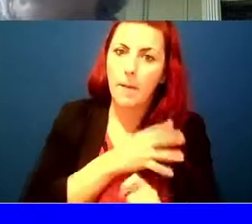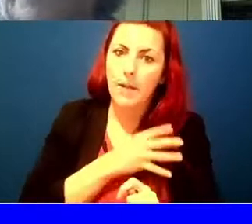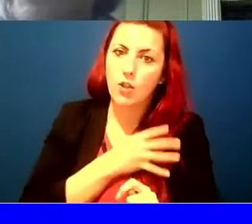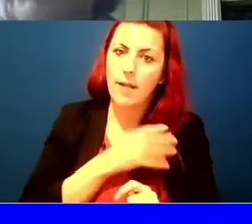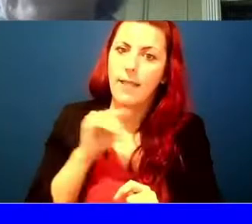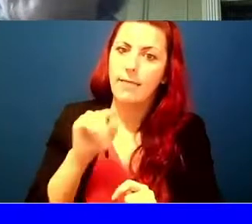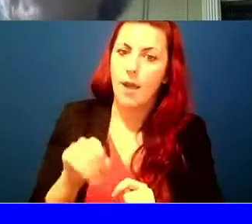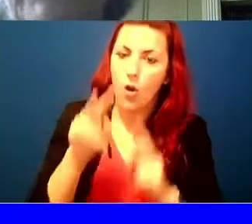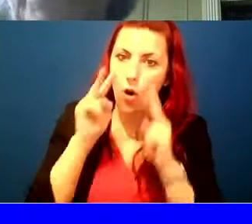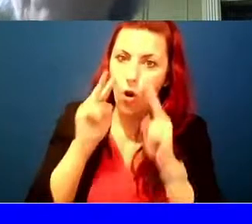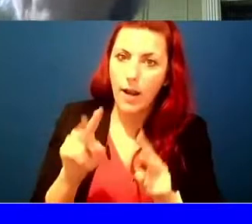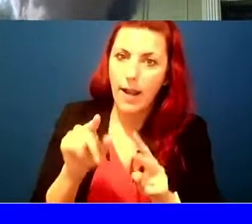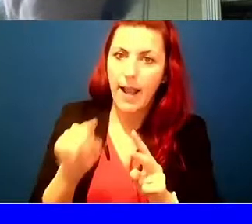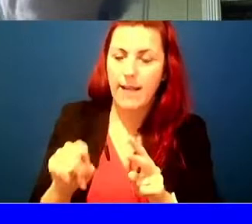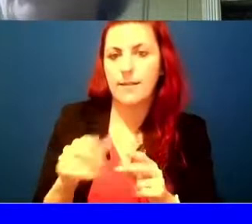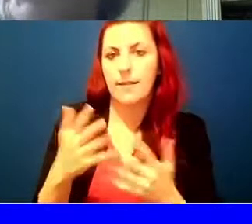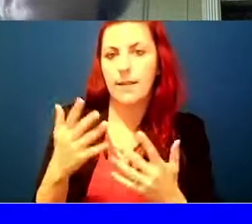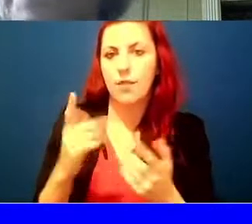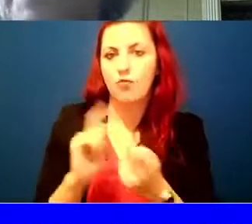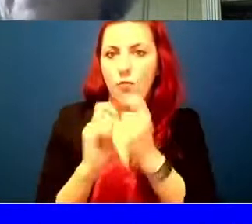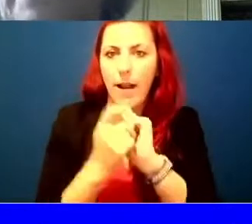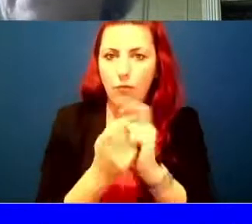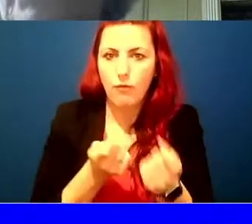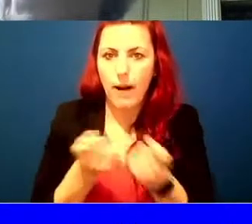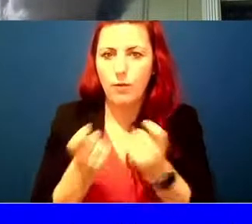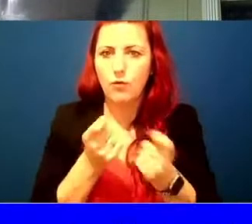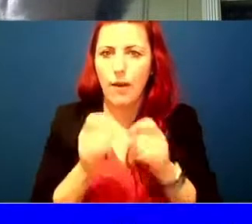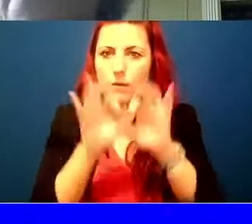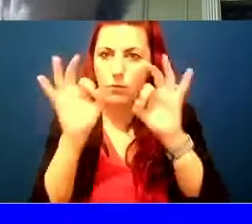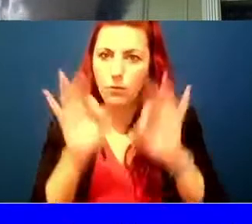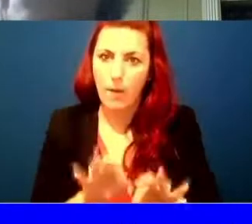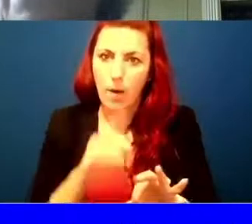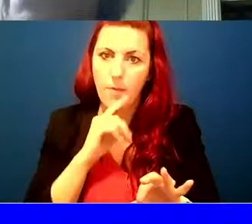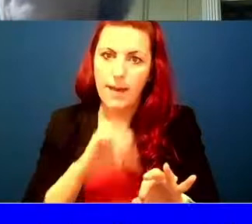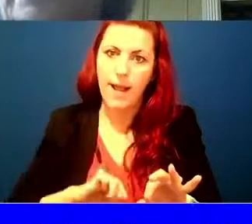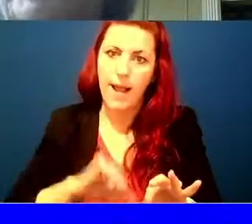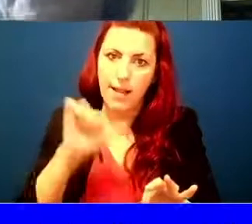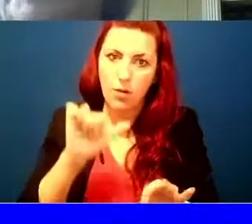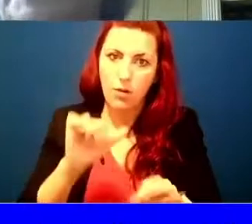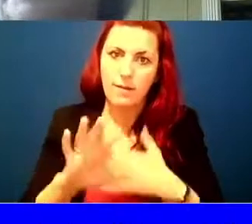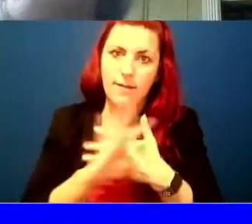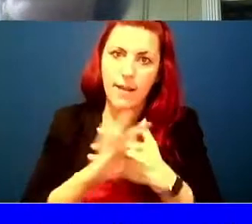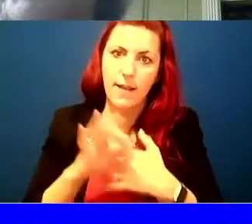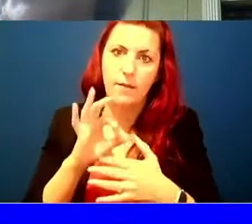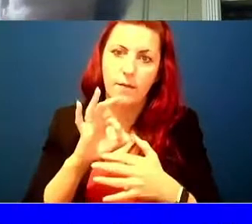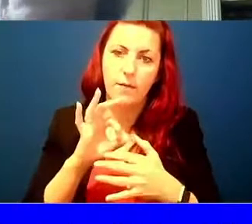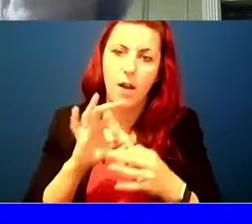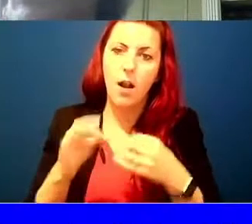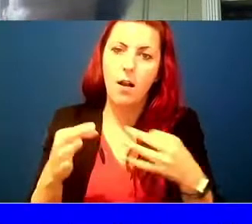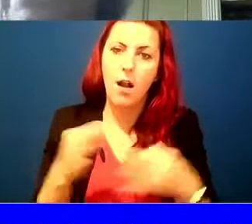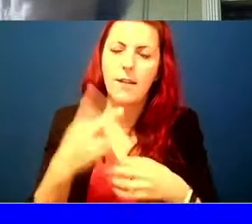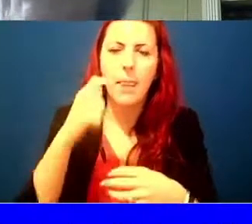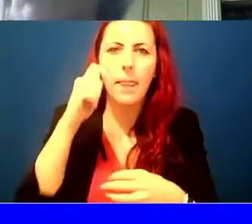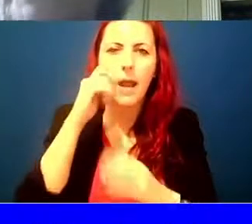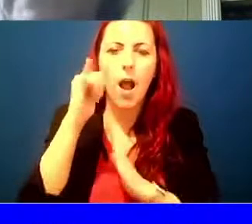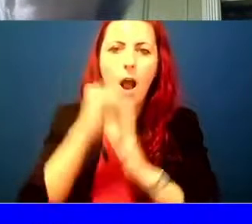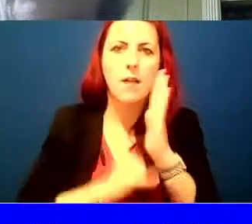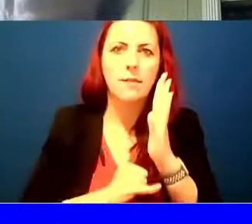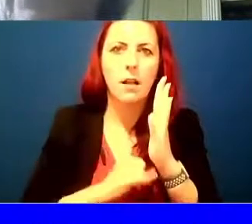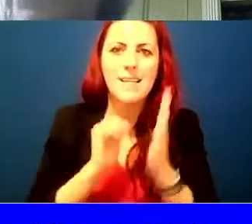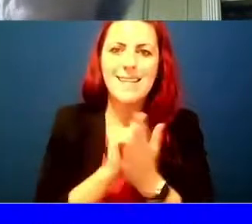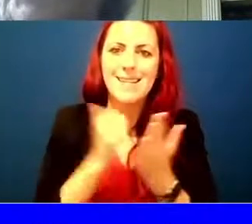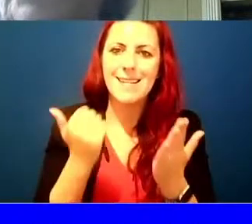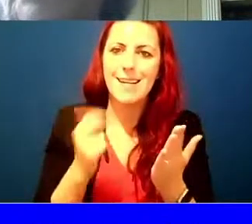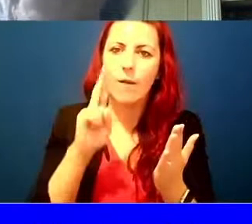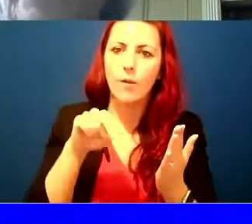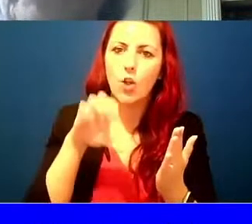looking at the regulatory framework for adult safeguarding. I would say Article 16 of the UN Convention very